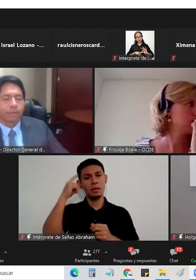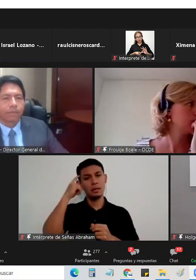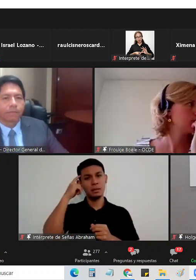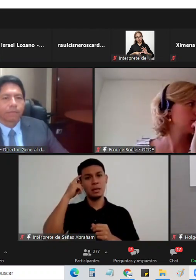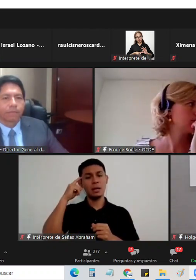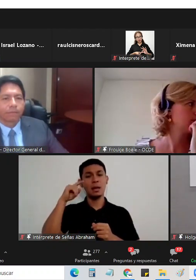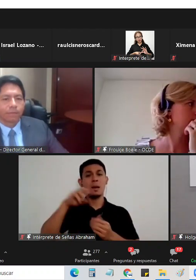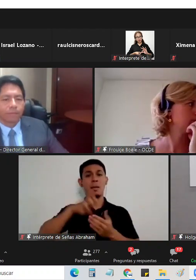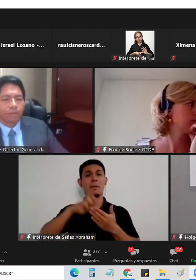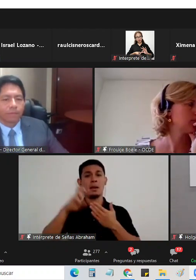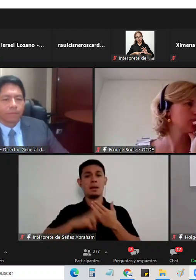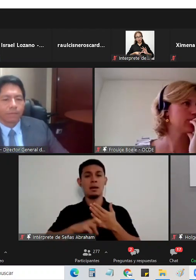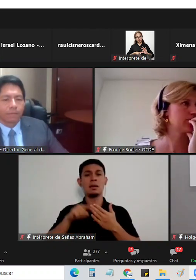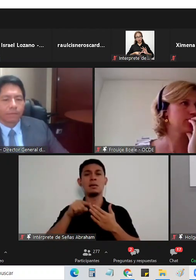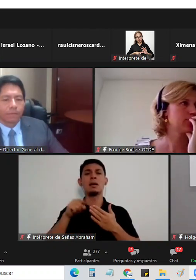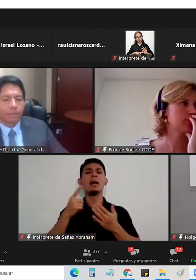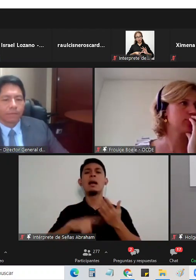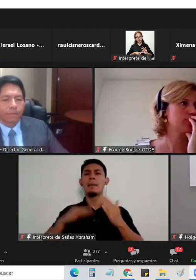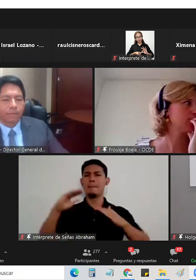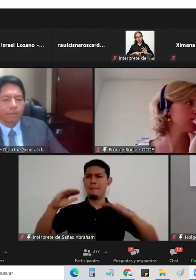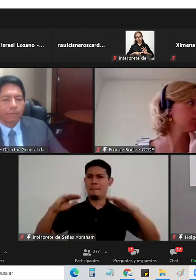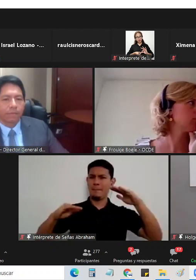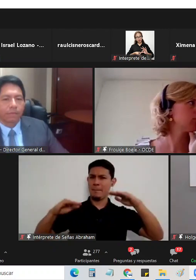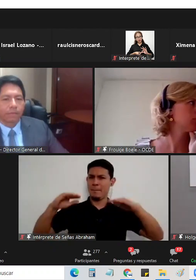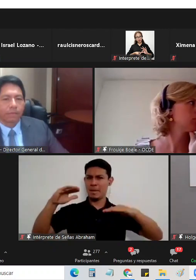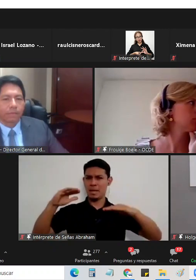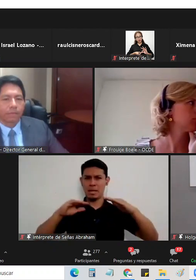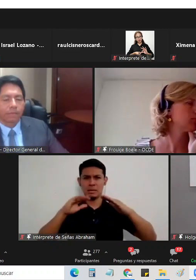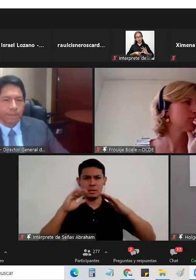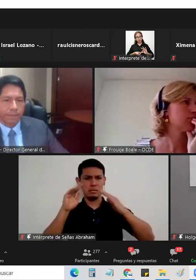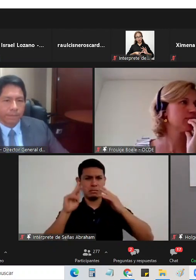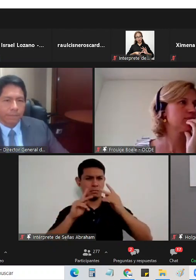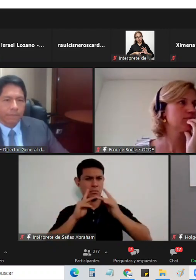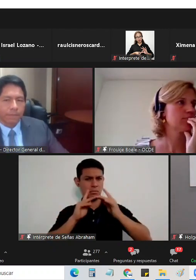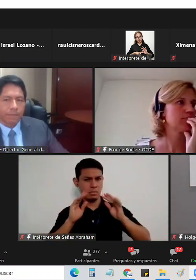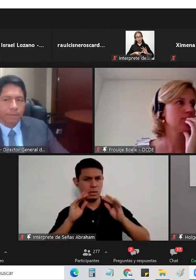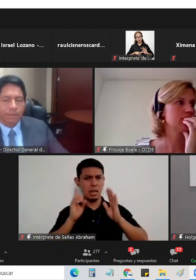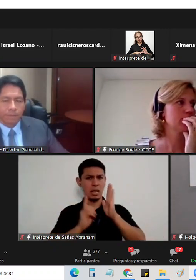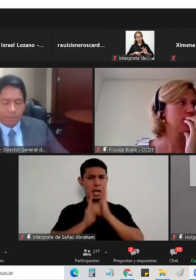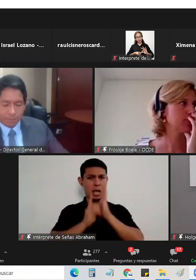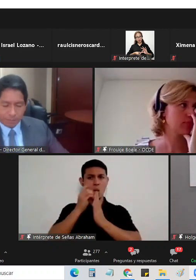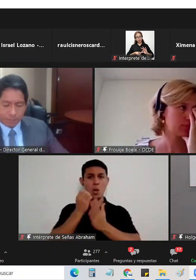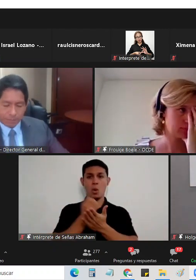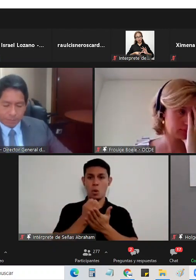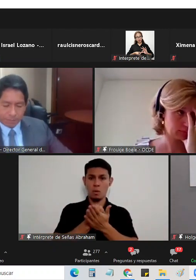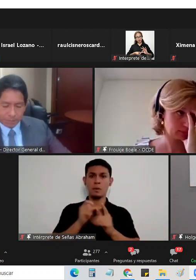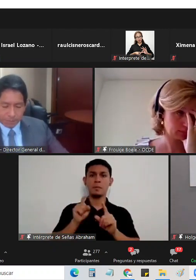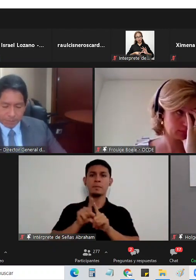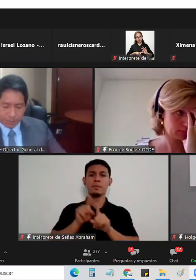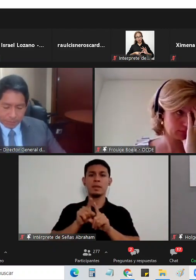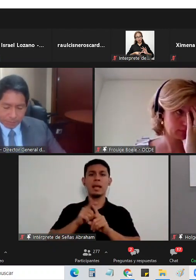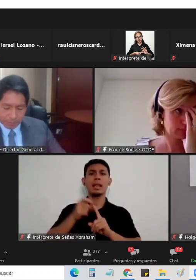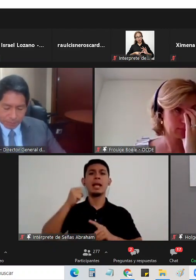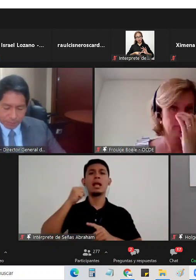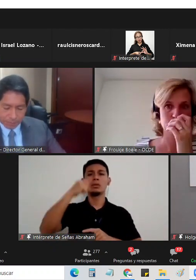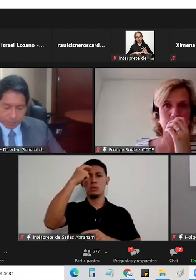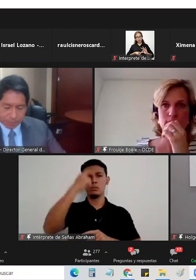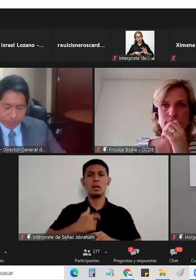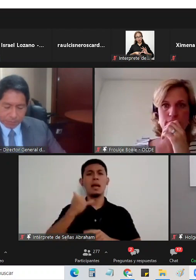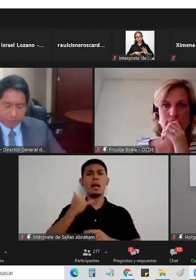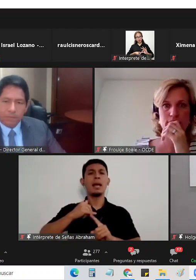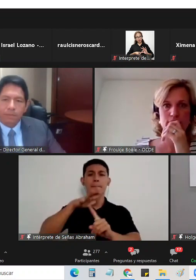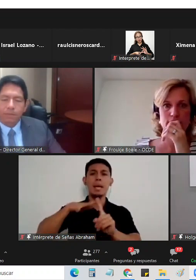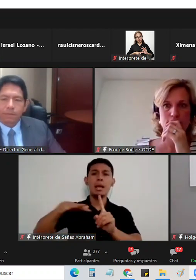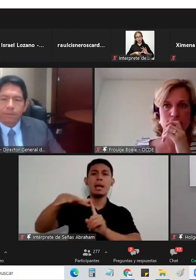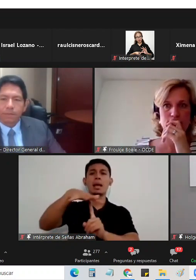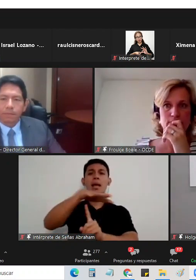that we see in national action plans is to find the right balance between economic development on one hand and the protection of human rights and the